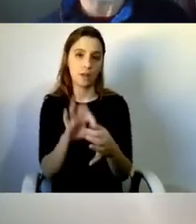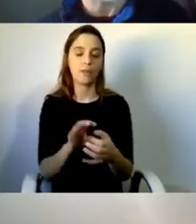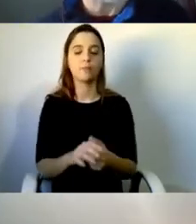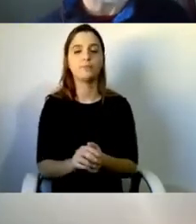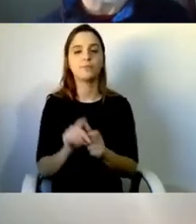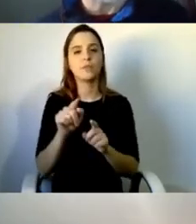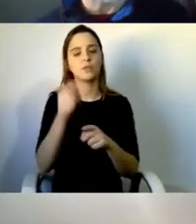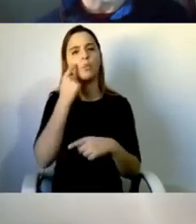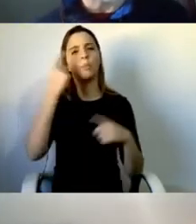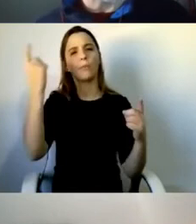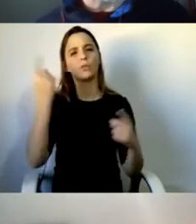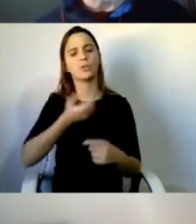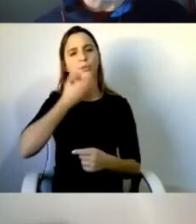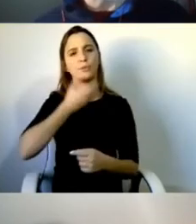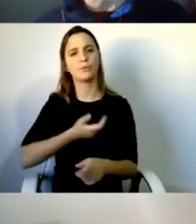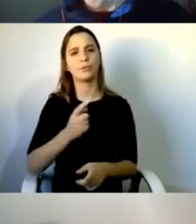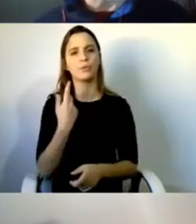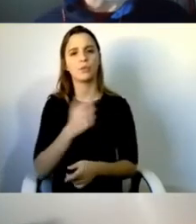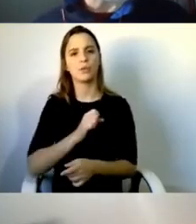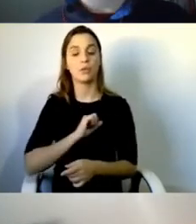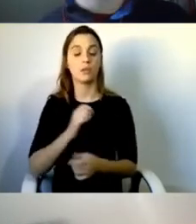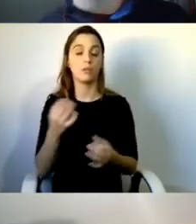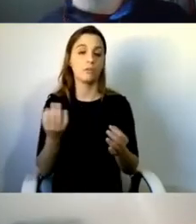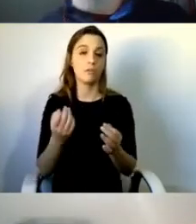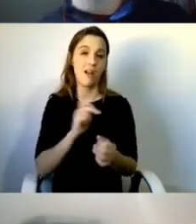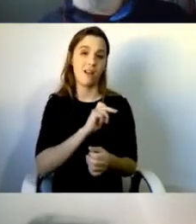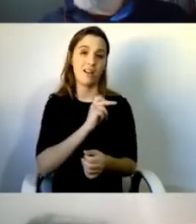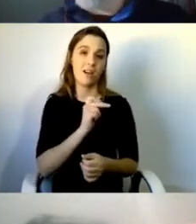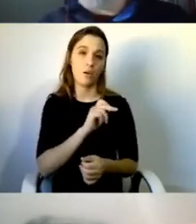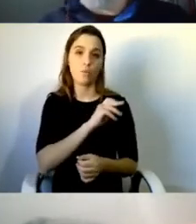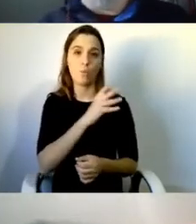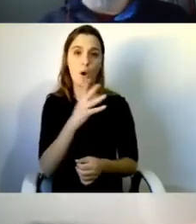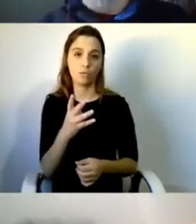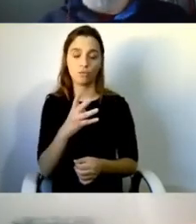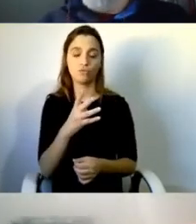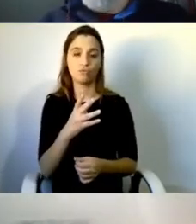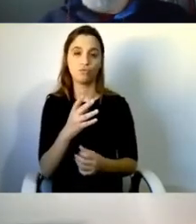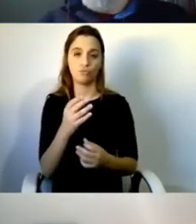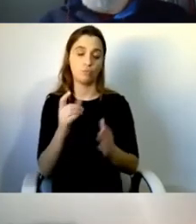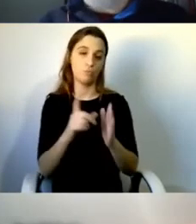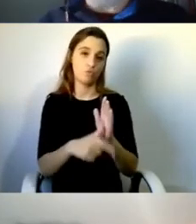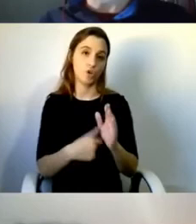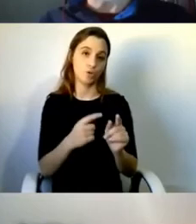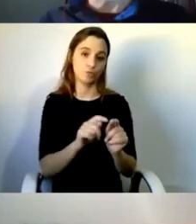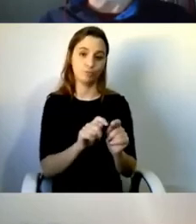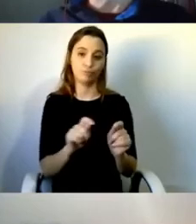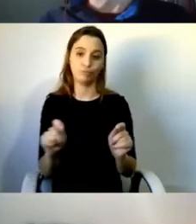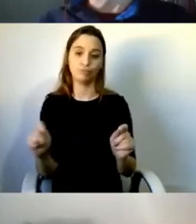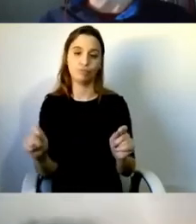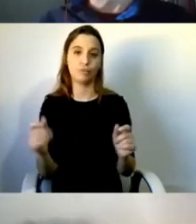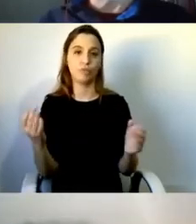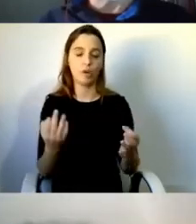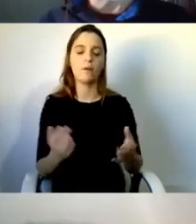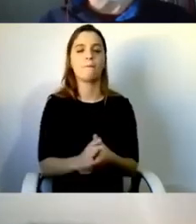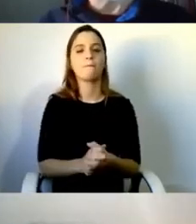these 4 years of project duration. However, the municipal